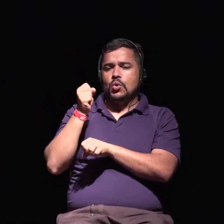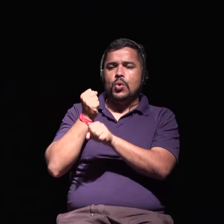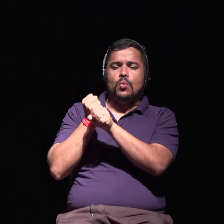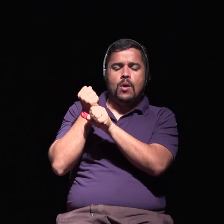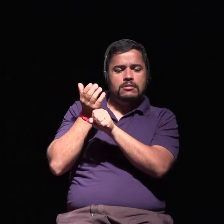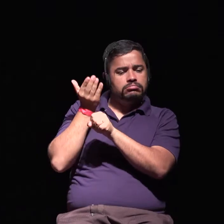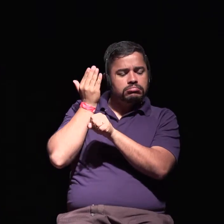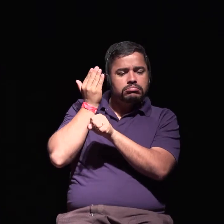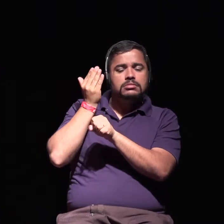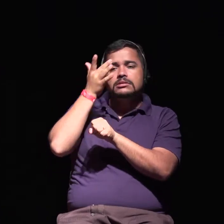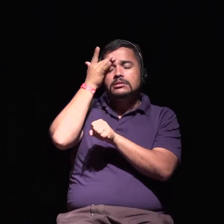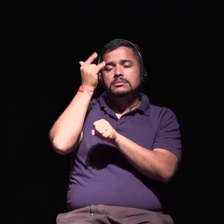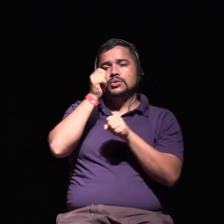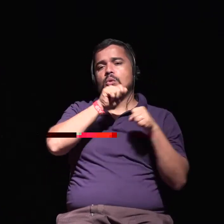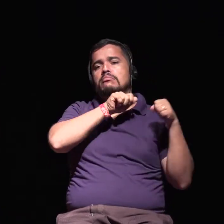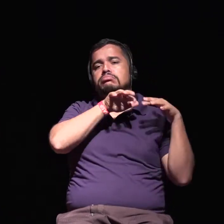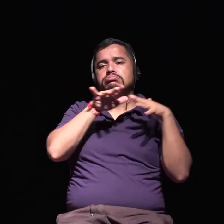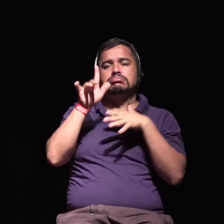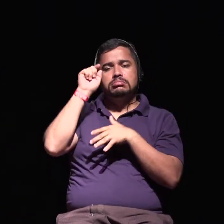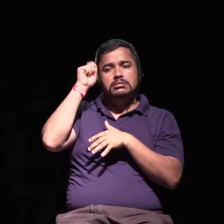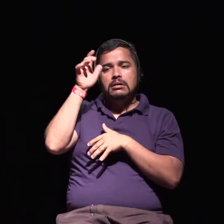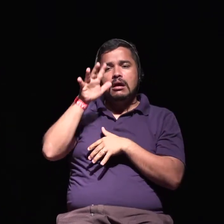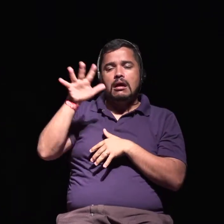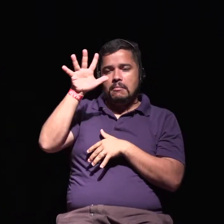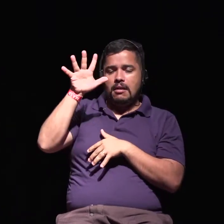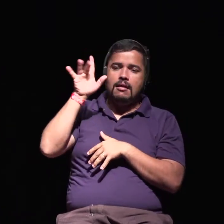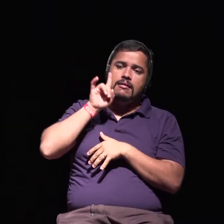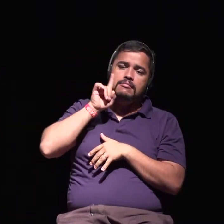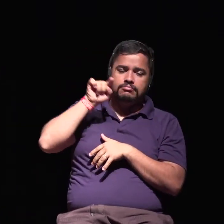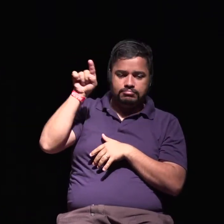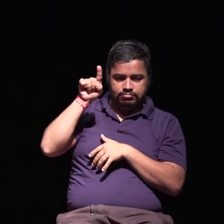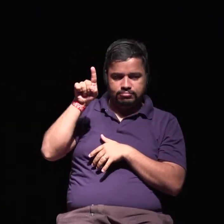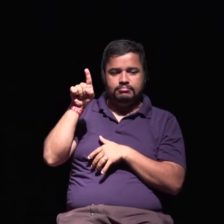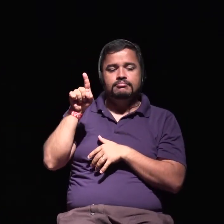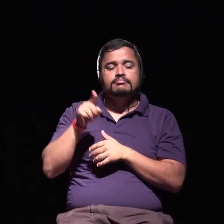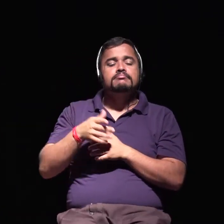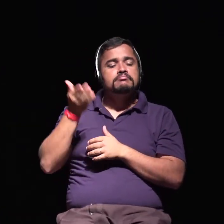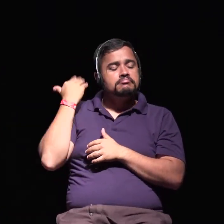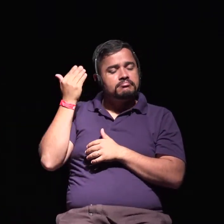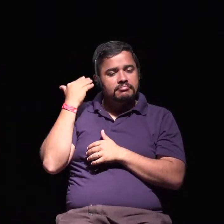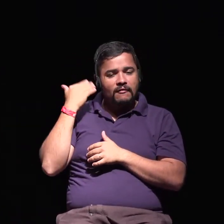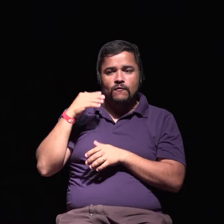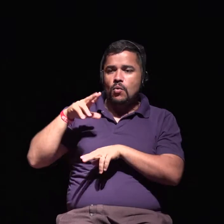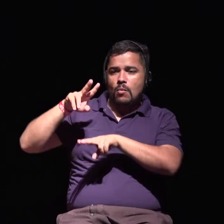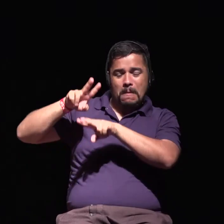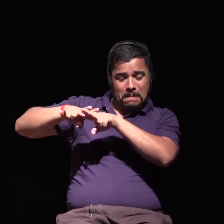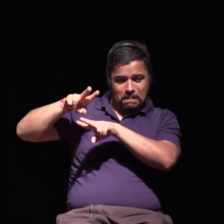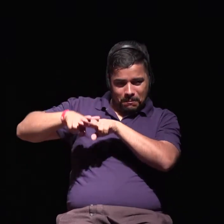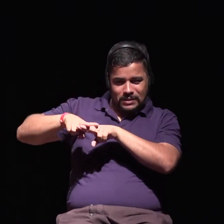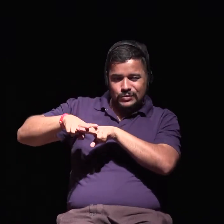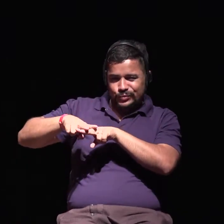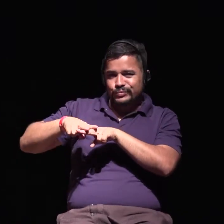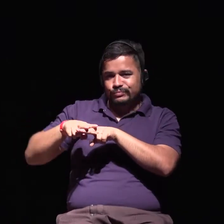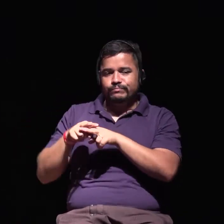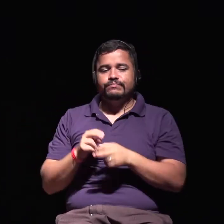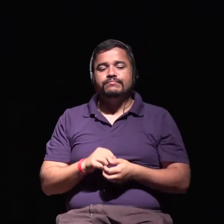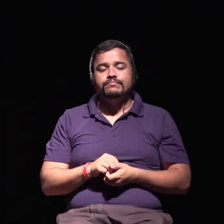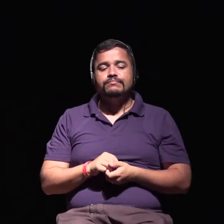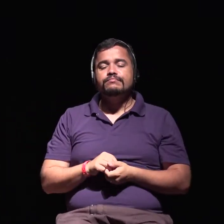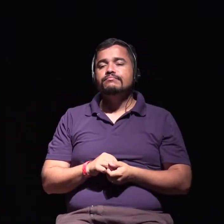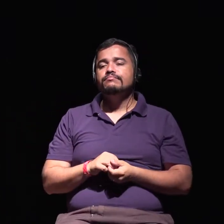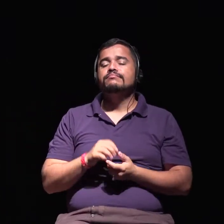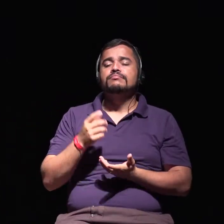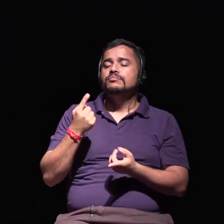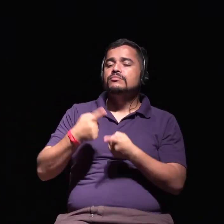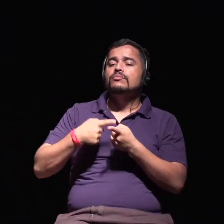African-American activists, Jesse Jackson and 7 others, were arrested and thrown in jail for just going into the library. Of